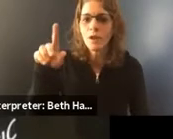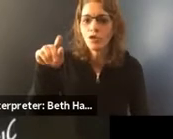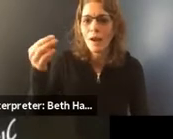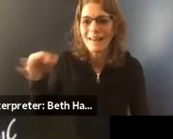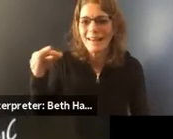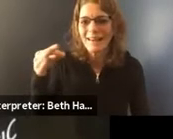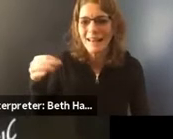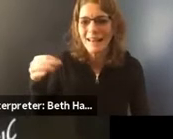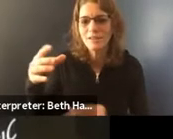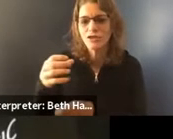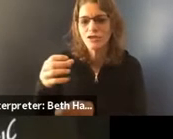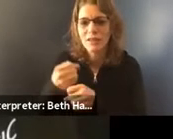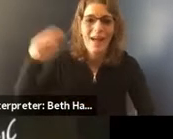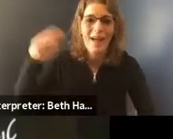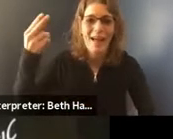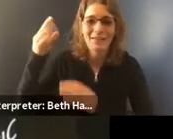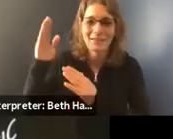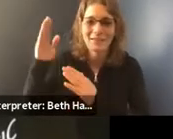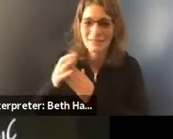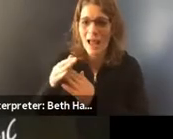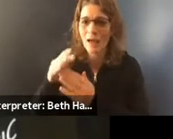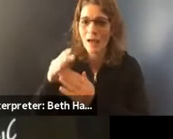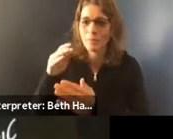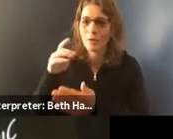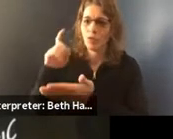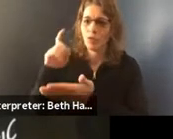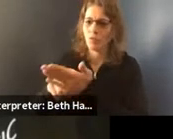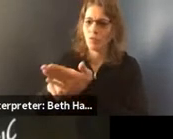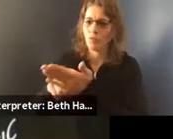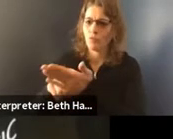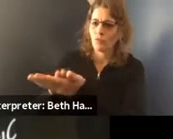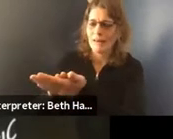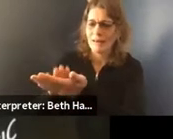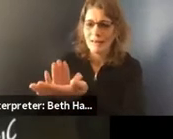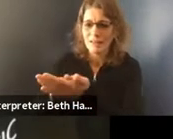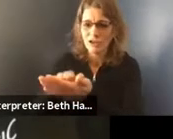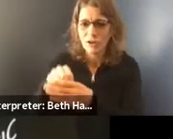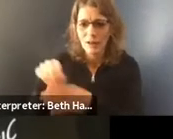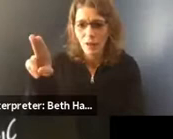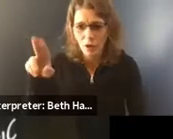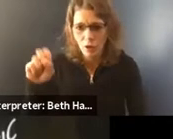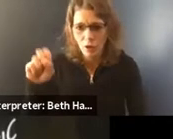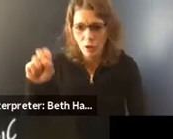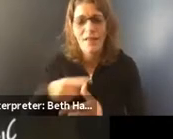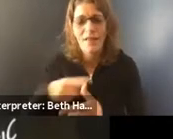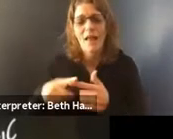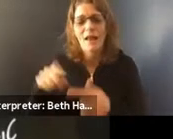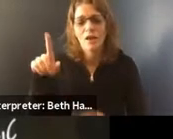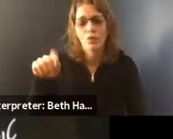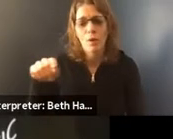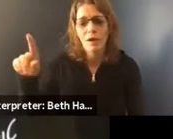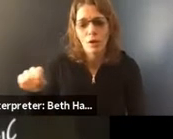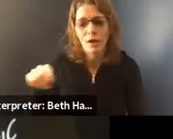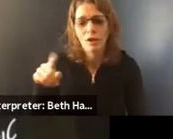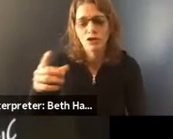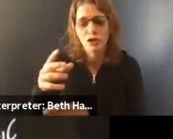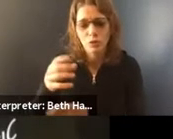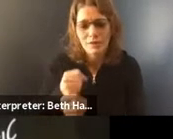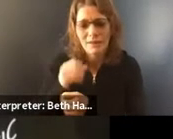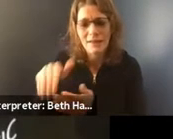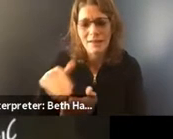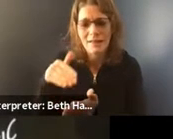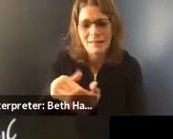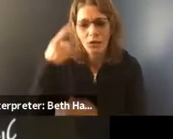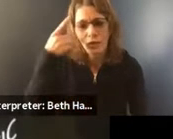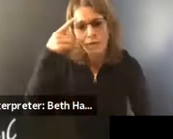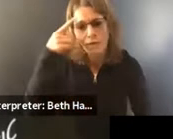in the United States. And in 2020, she received the Center for Health Design's Changemaker